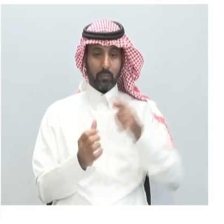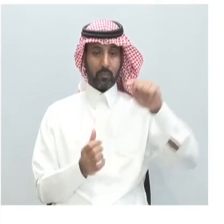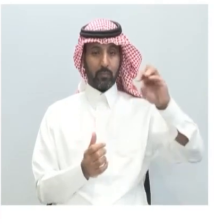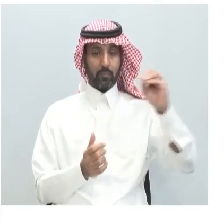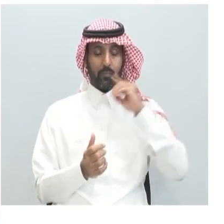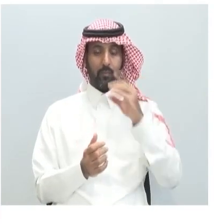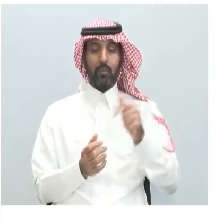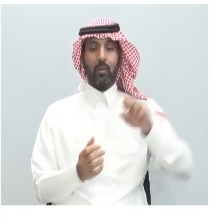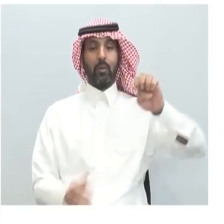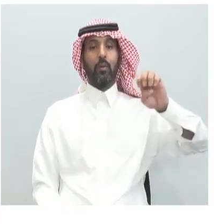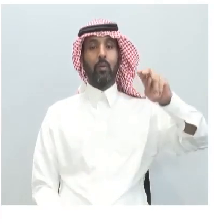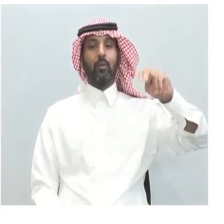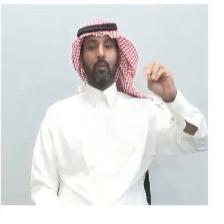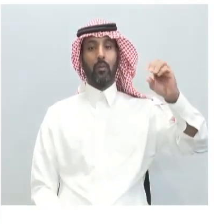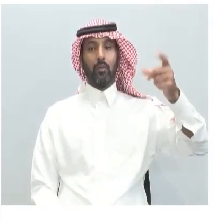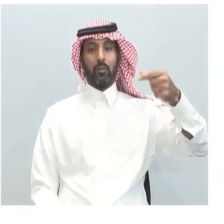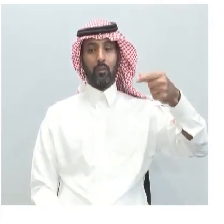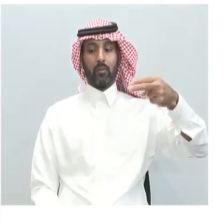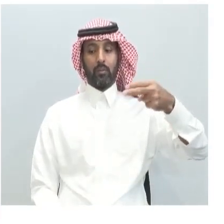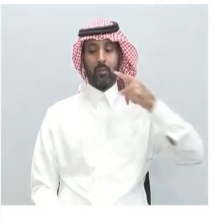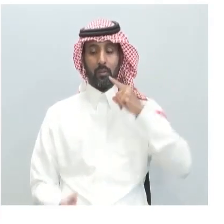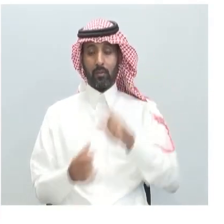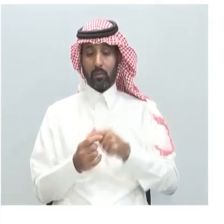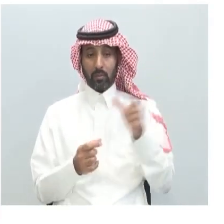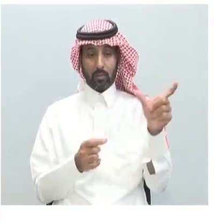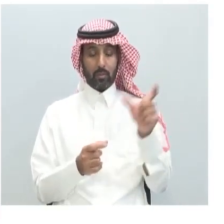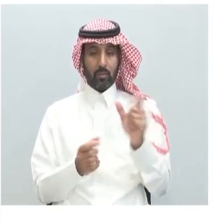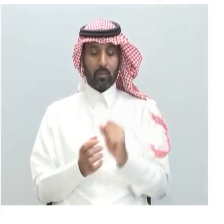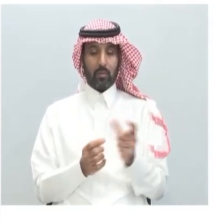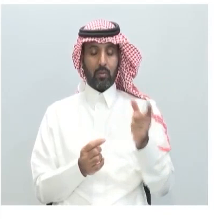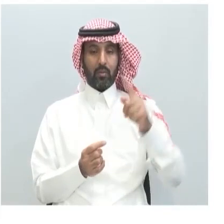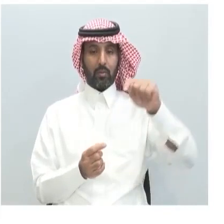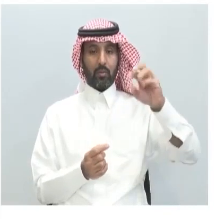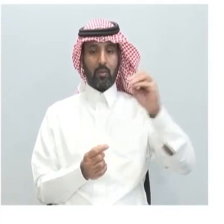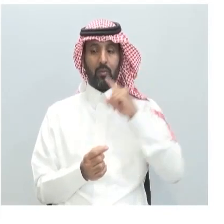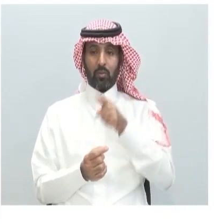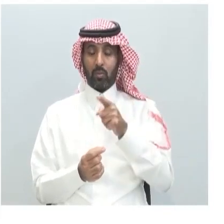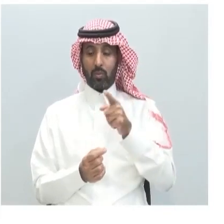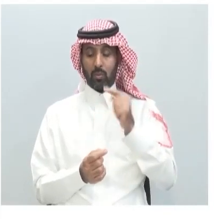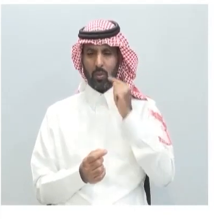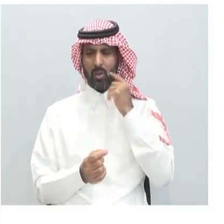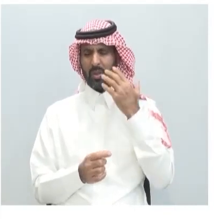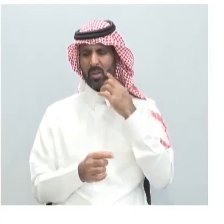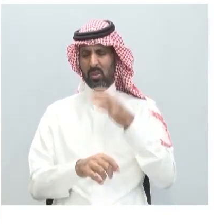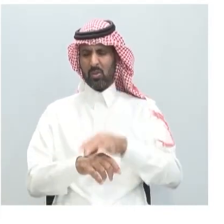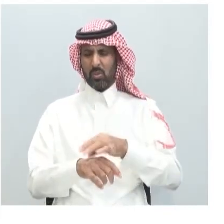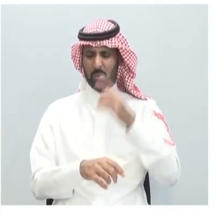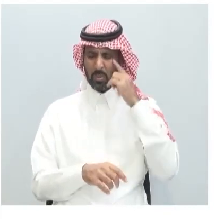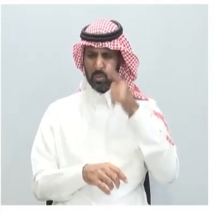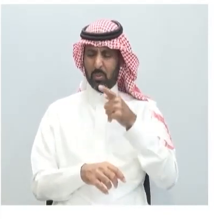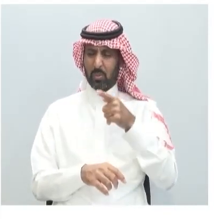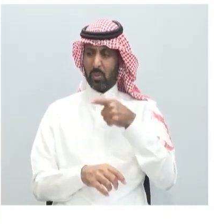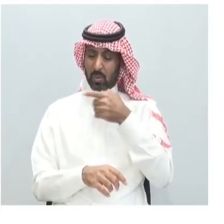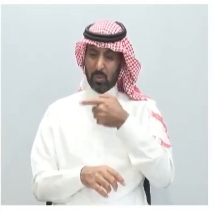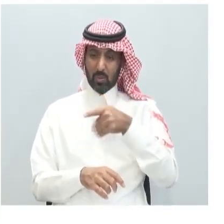or enough can be followed by an infinitive phrase. For example, you're too sick to leave the